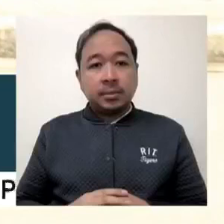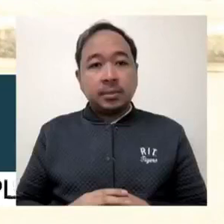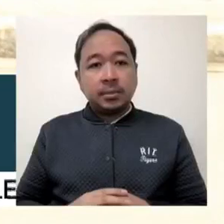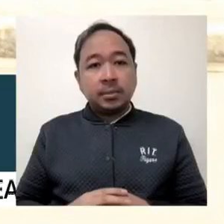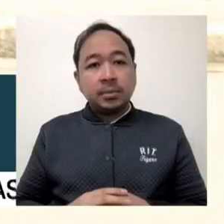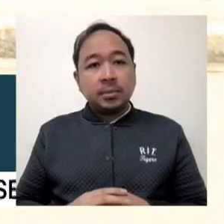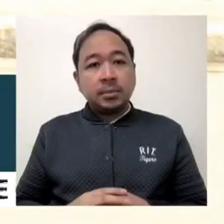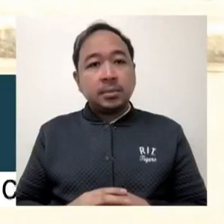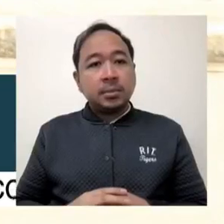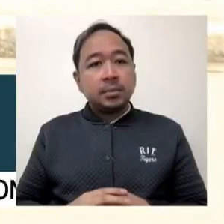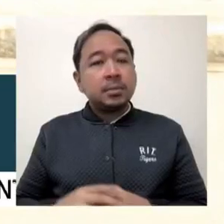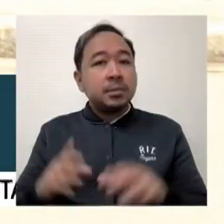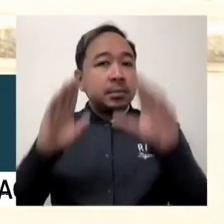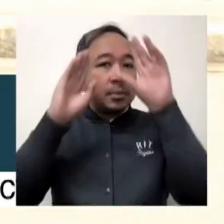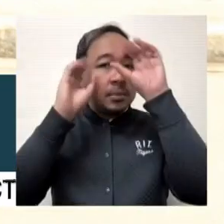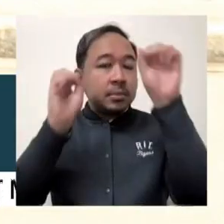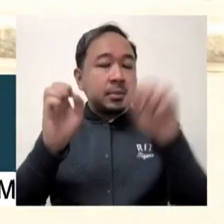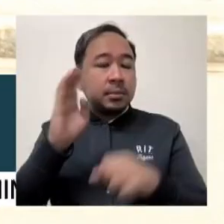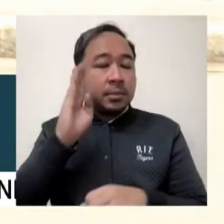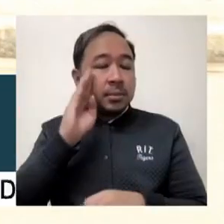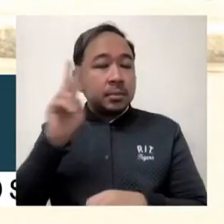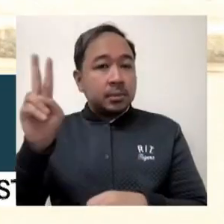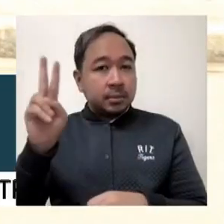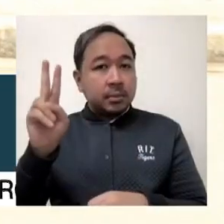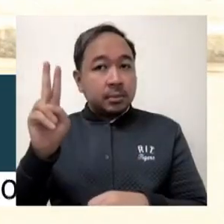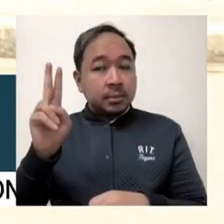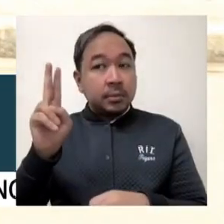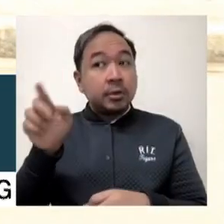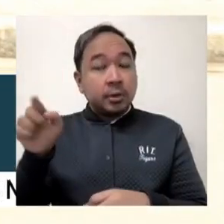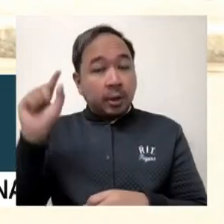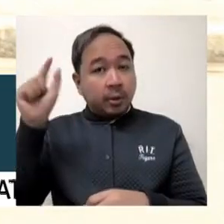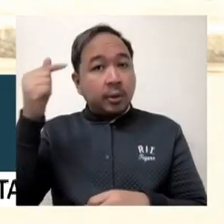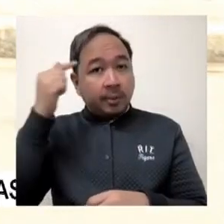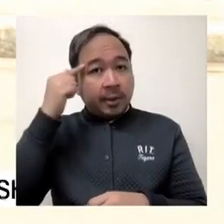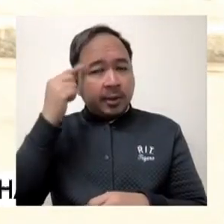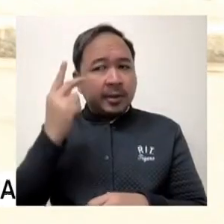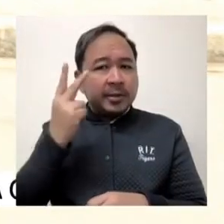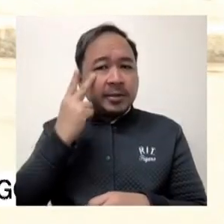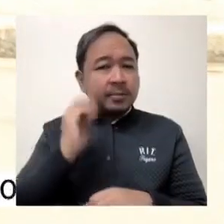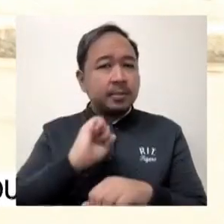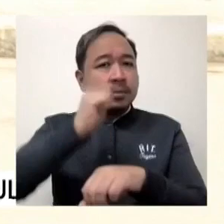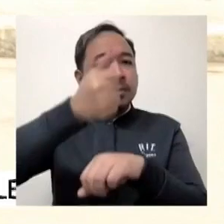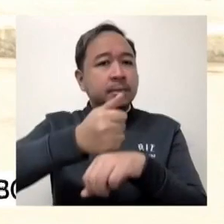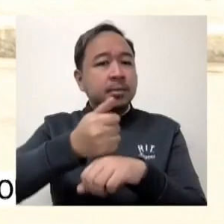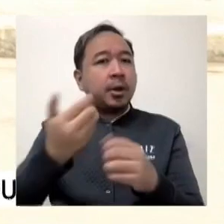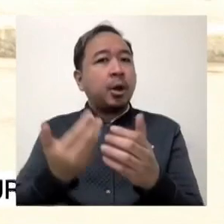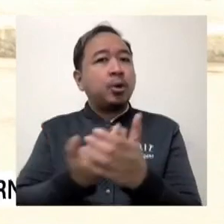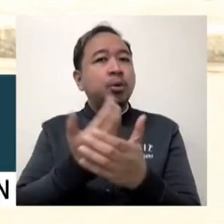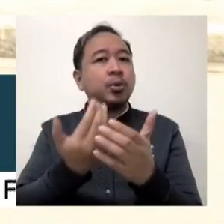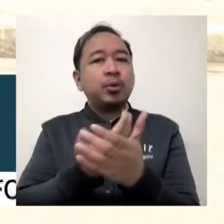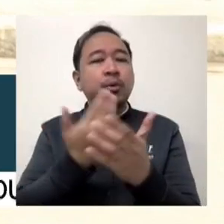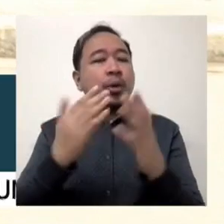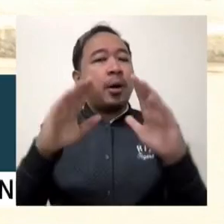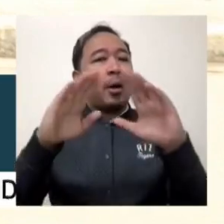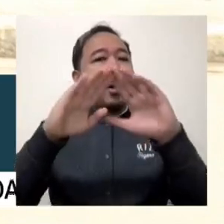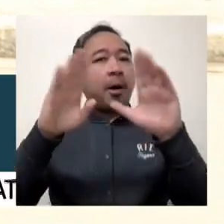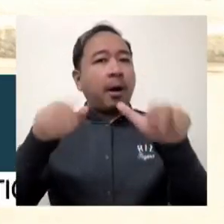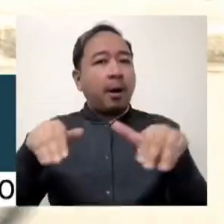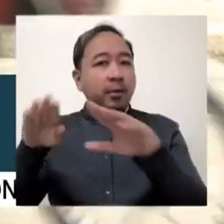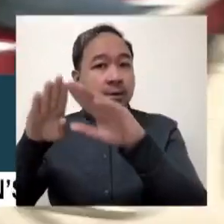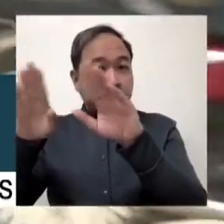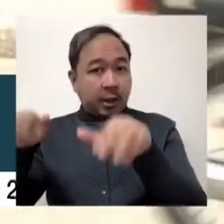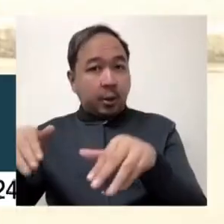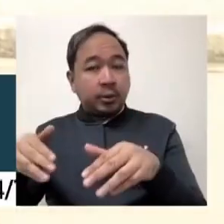Carmina, President Ferdinand Marcos Jr. says the government is considering to build new mid-rise and high-rise housing facilities